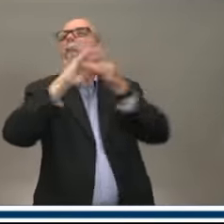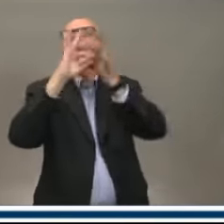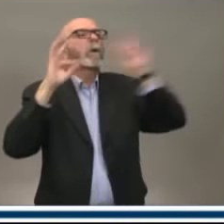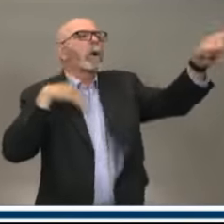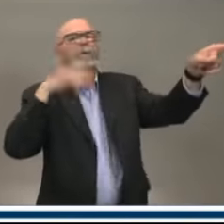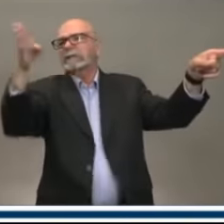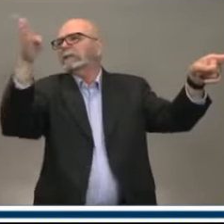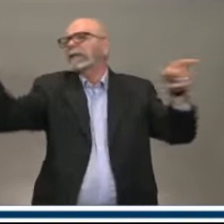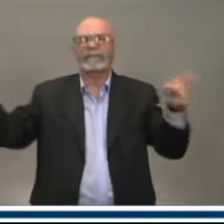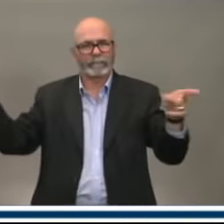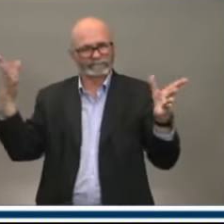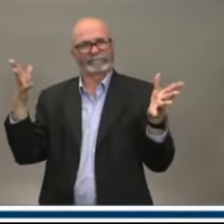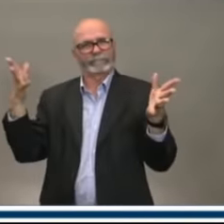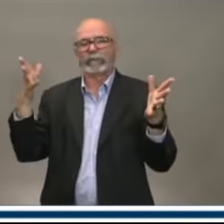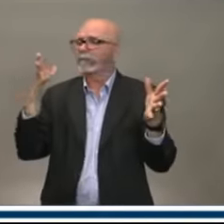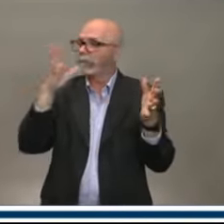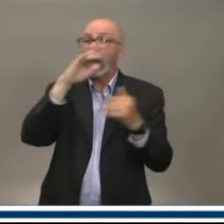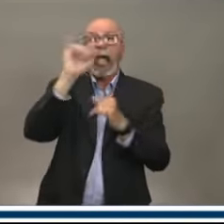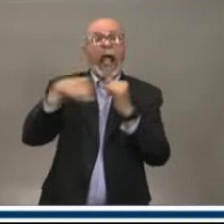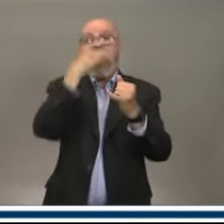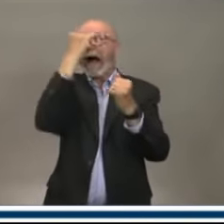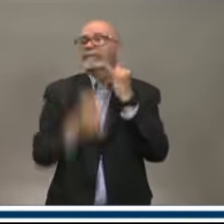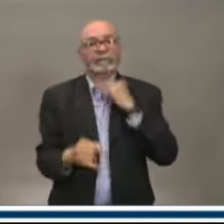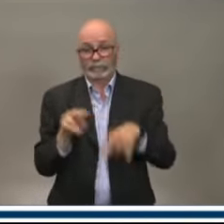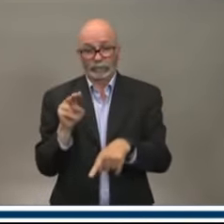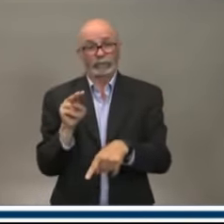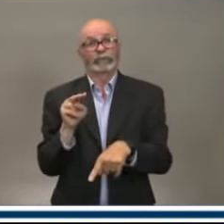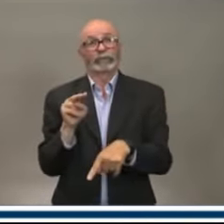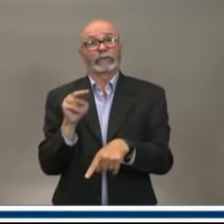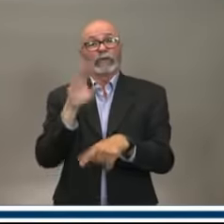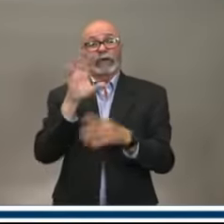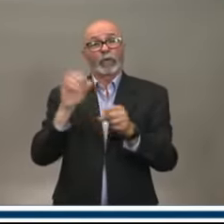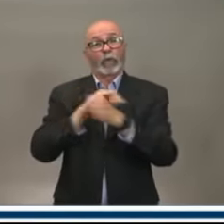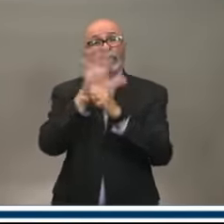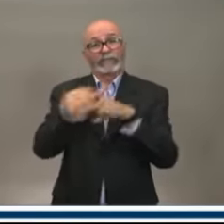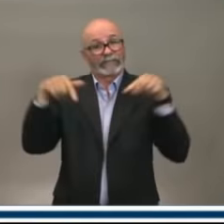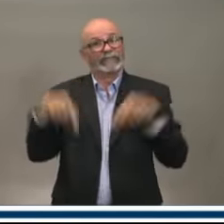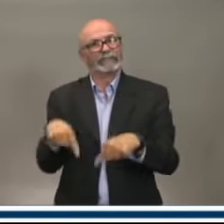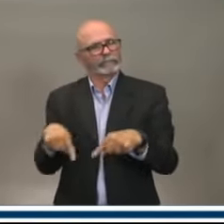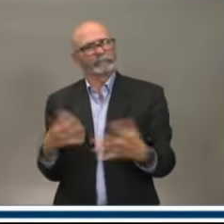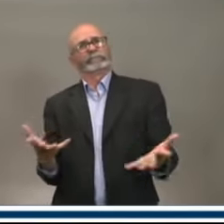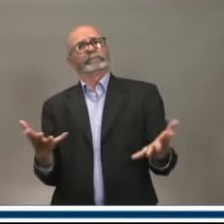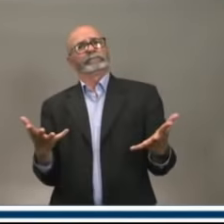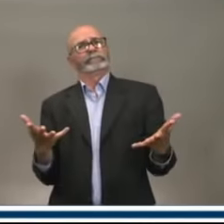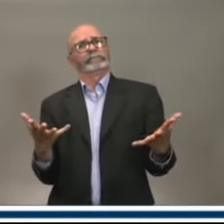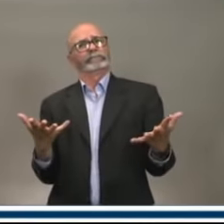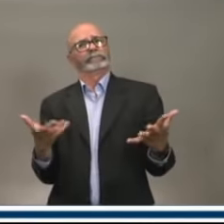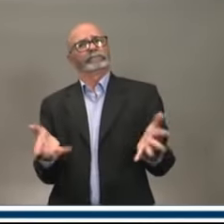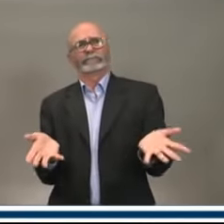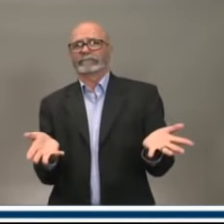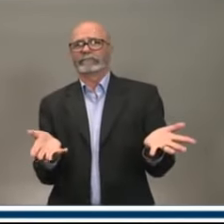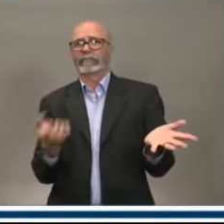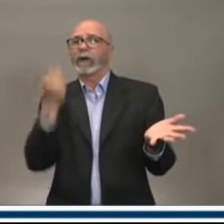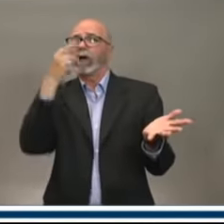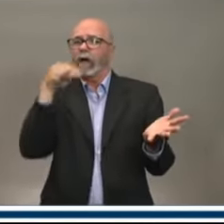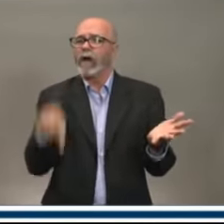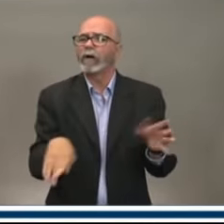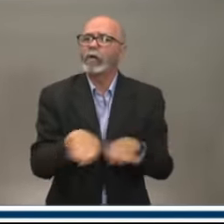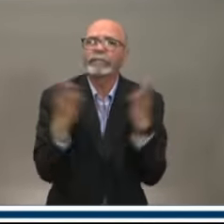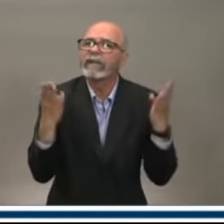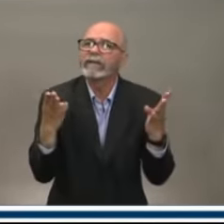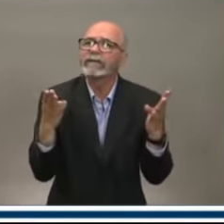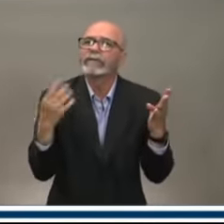to get COVID. It stands to reason. We would be one of the last provinces to open. We've all taken different